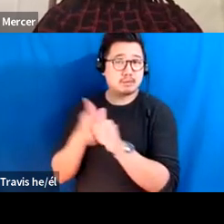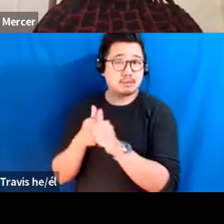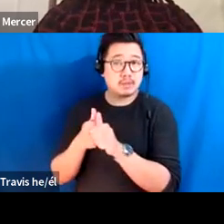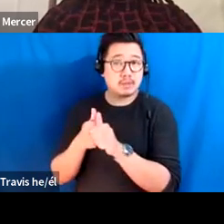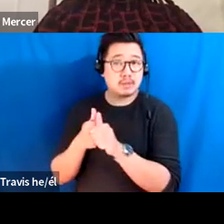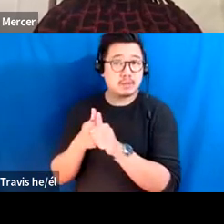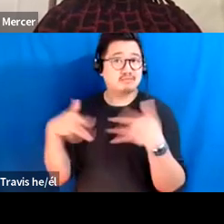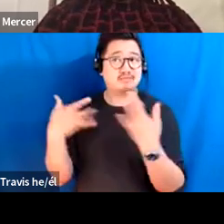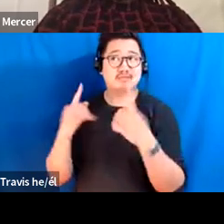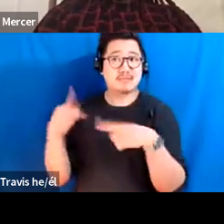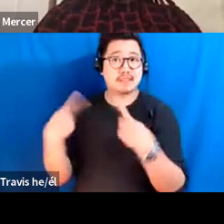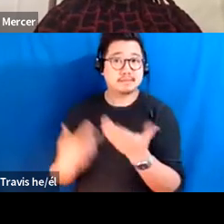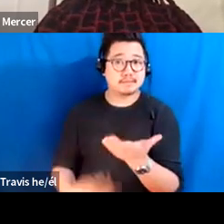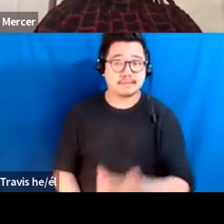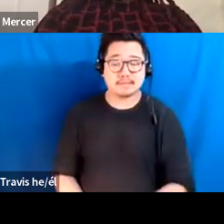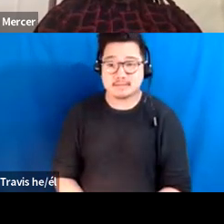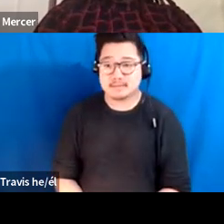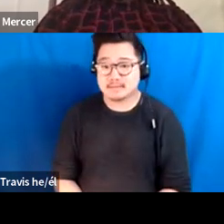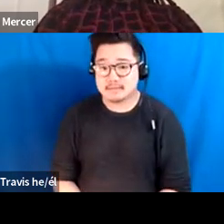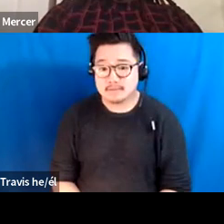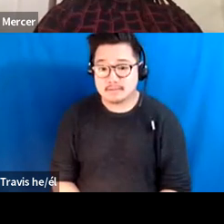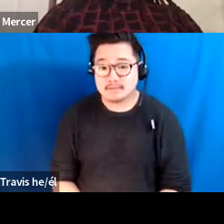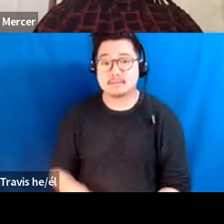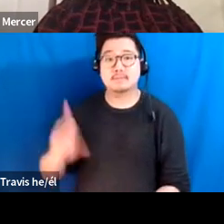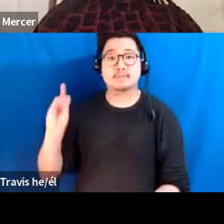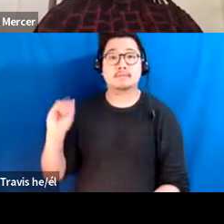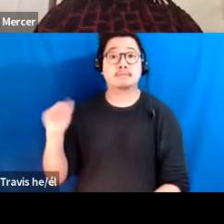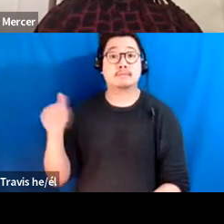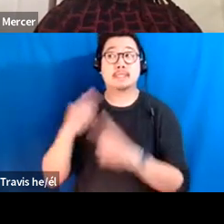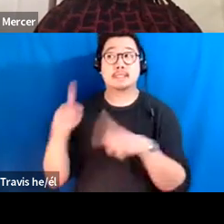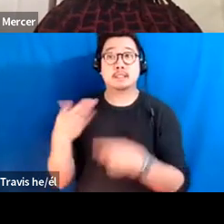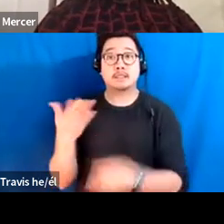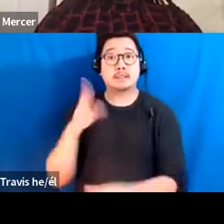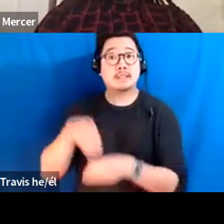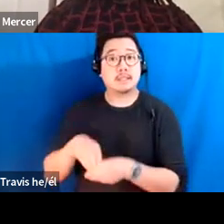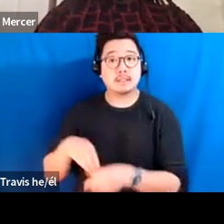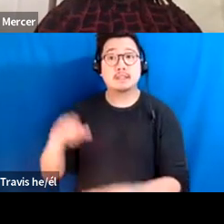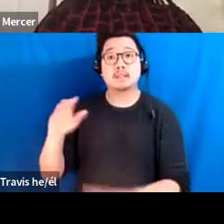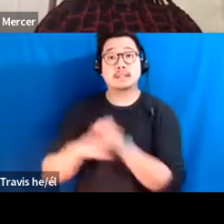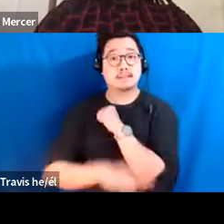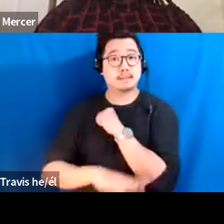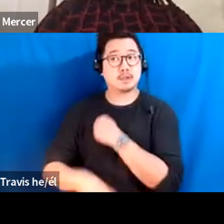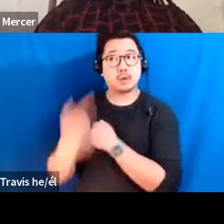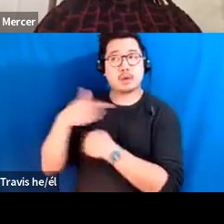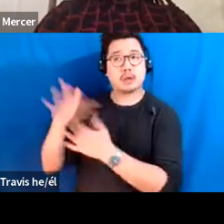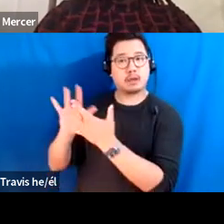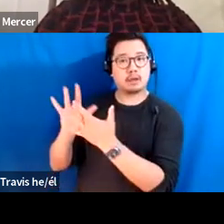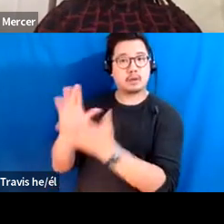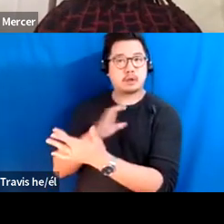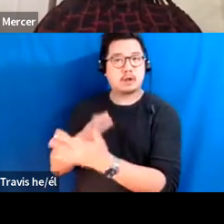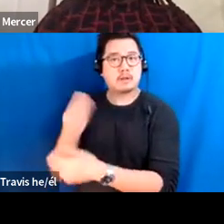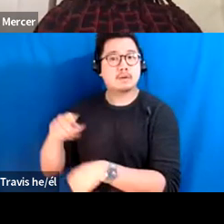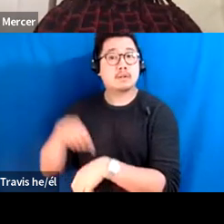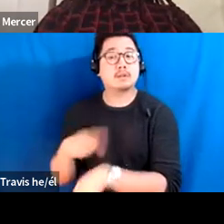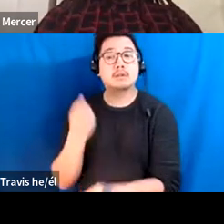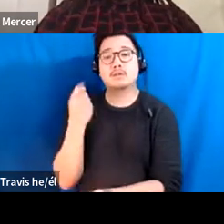have been since then since that um presentation in september we did re-engage with them a few times the two outstanding issues were